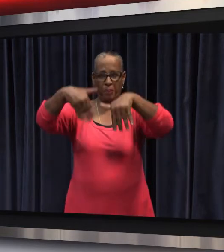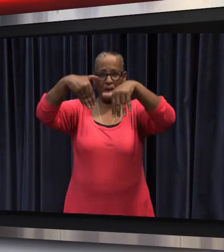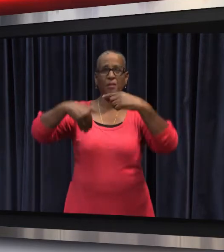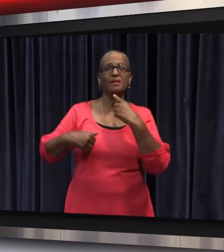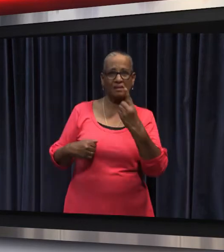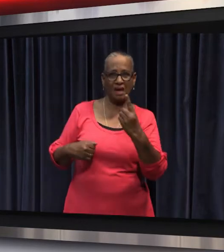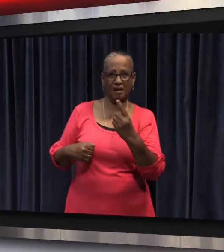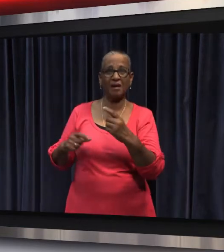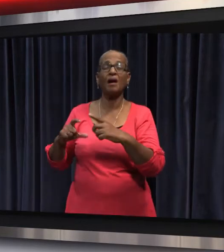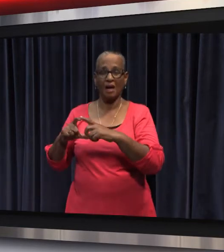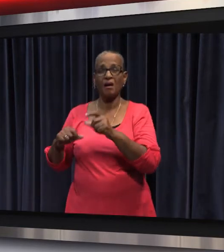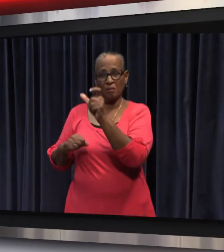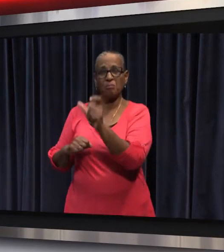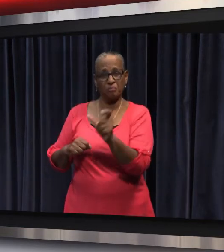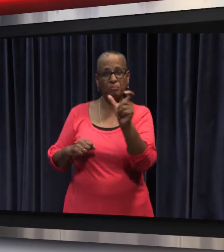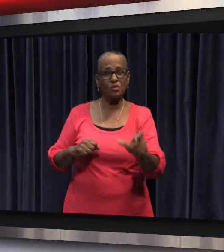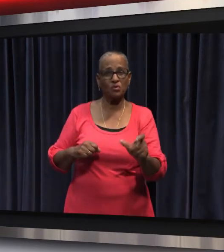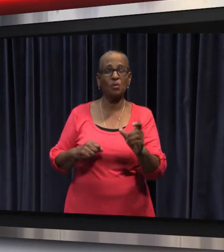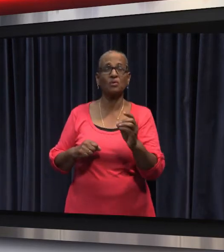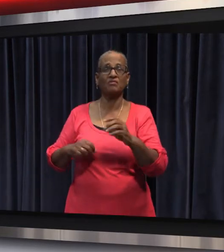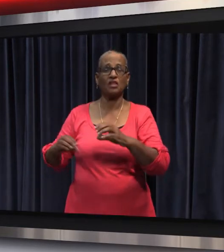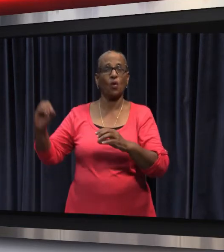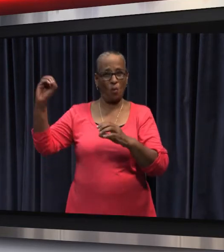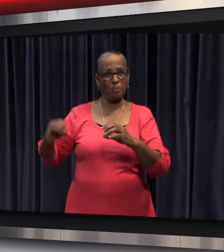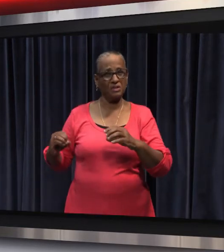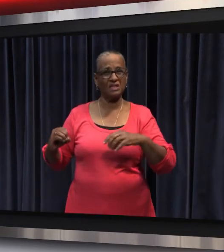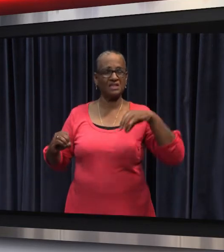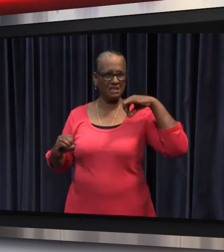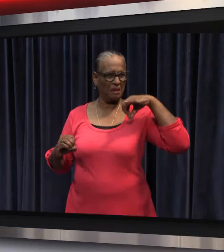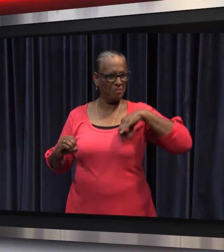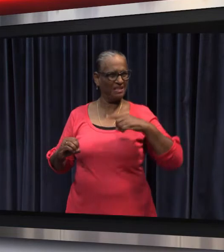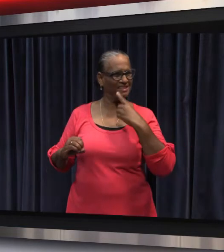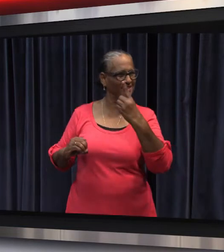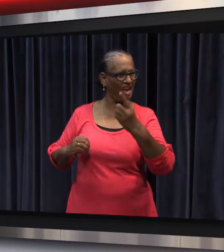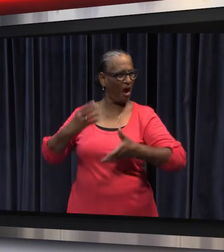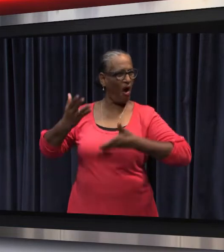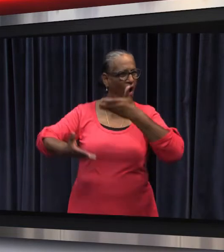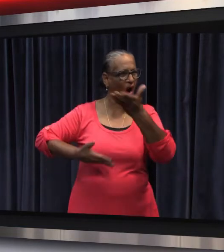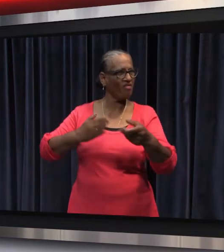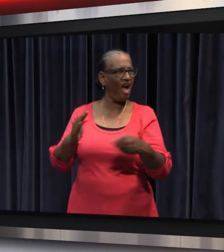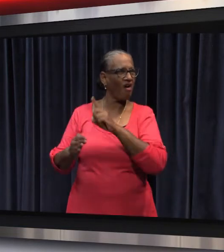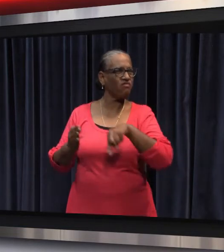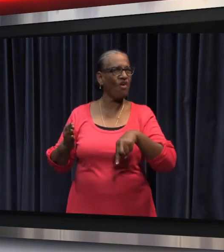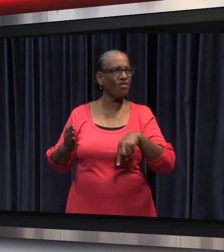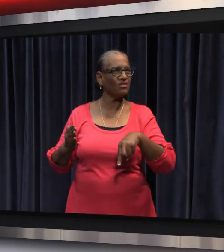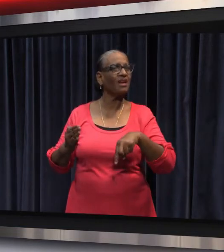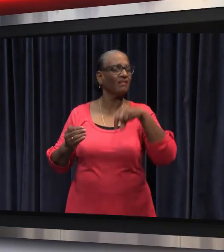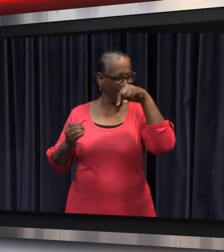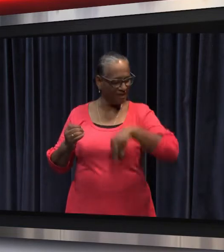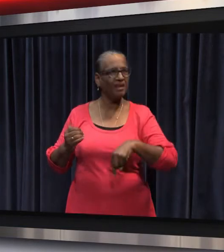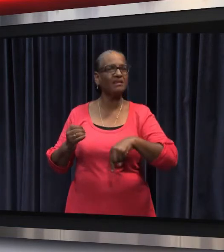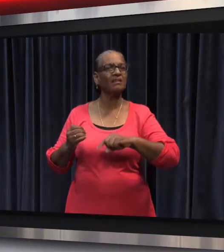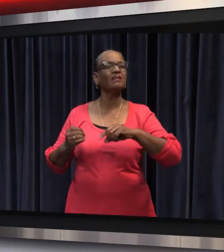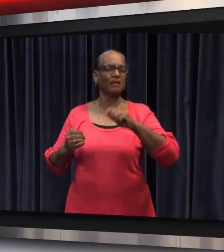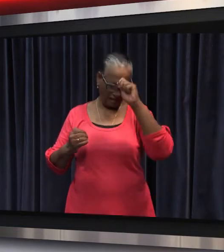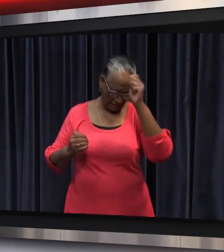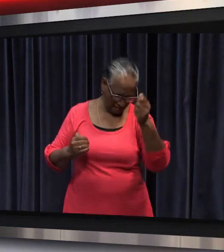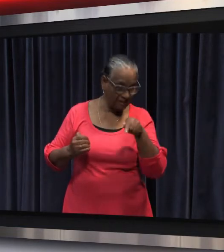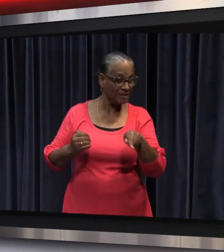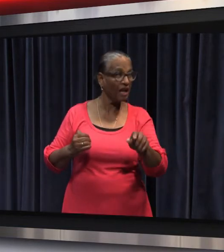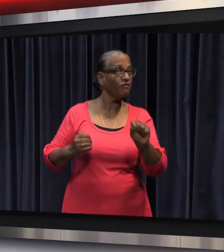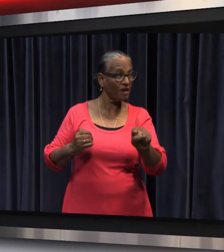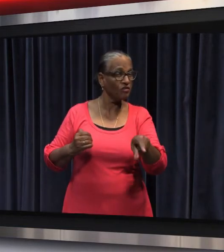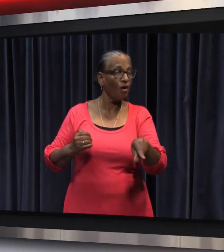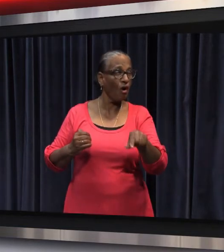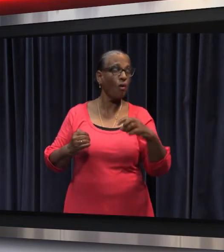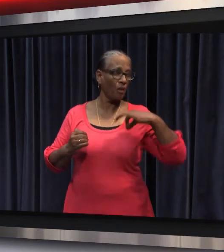and Police made that clear to the Parliament. Some members of the opposition believe that the minister has wrongly